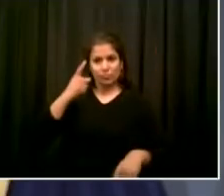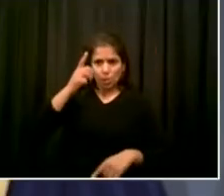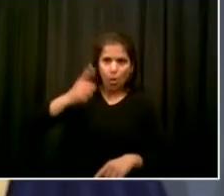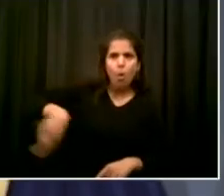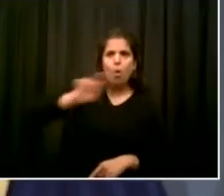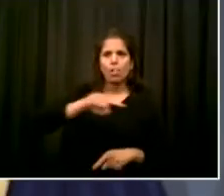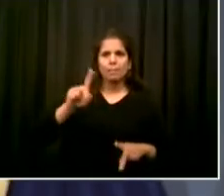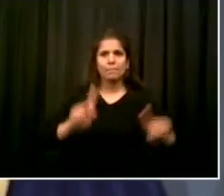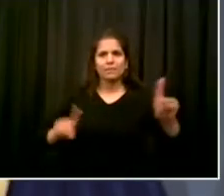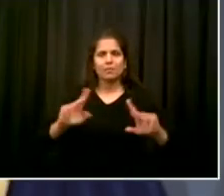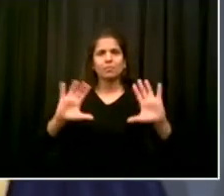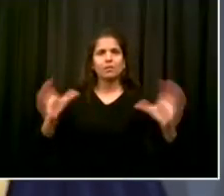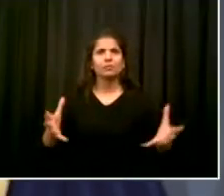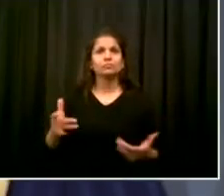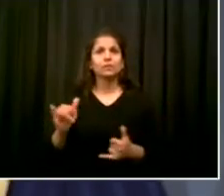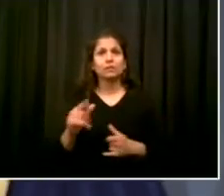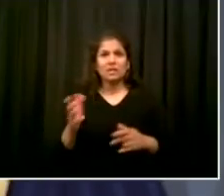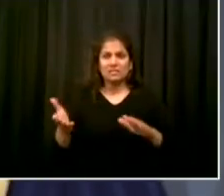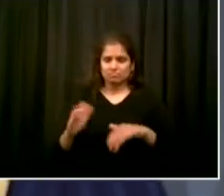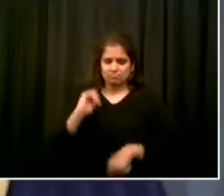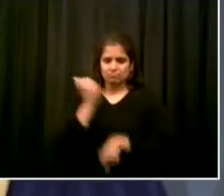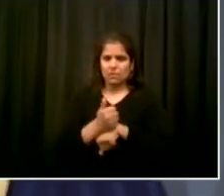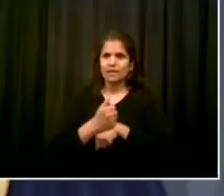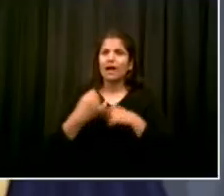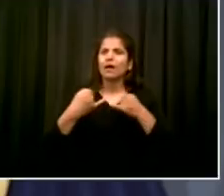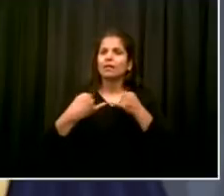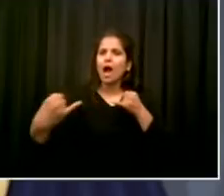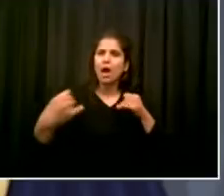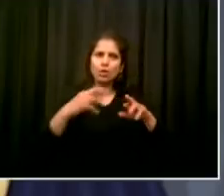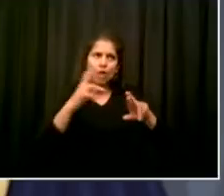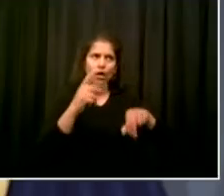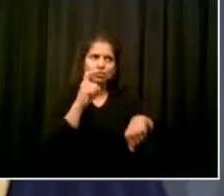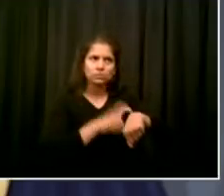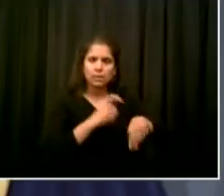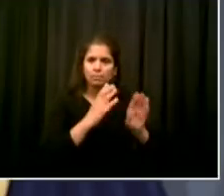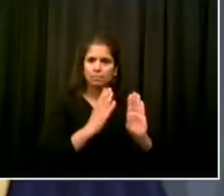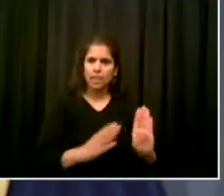can achieve. The next is Yoav from the city.